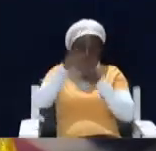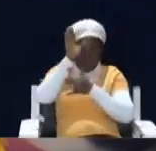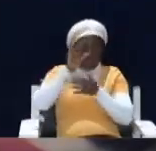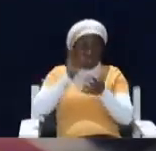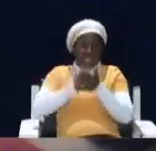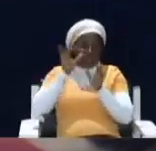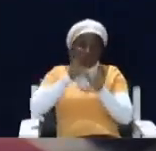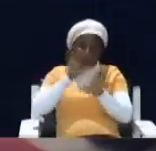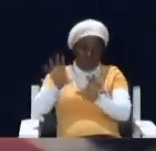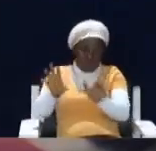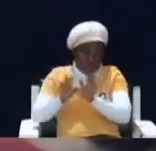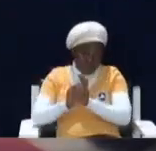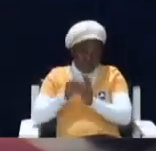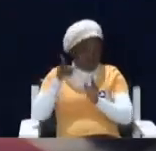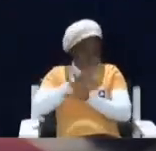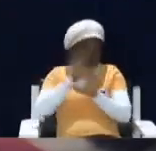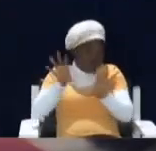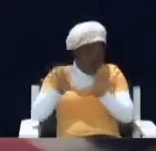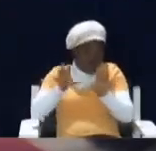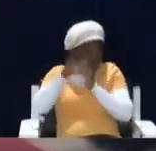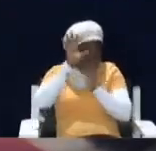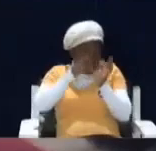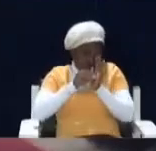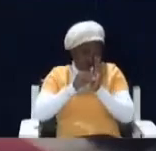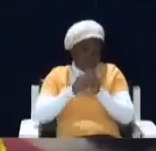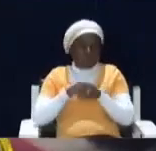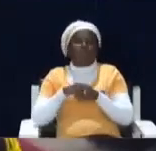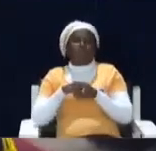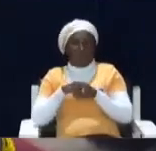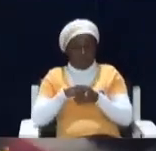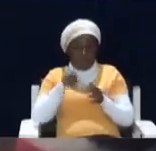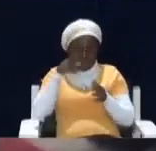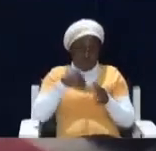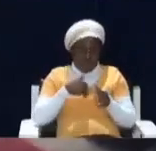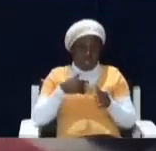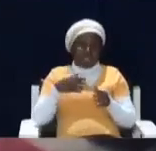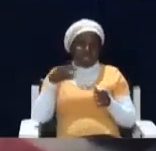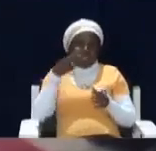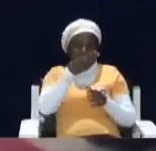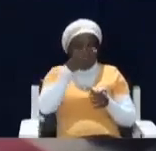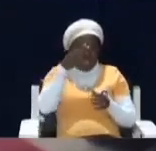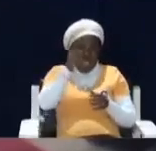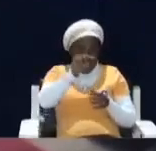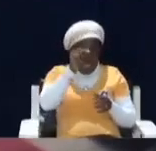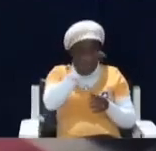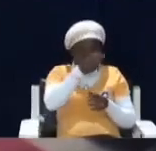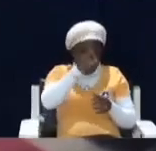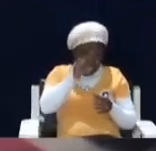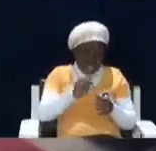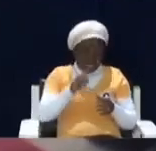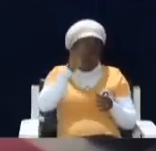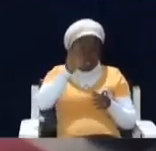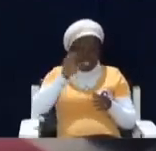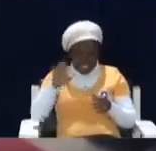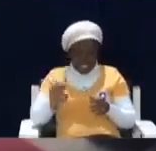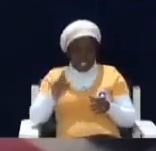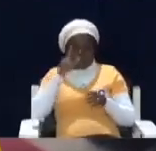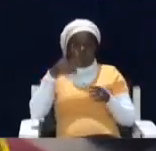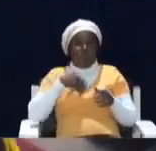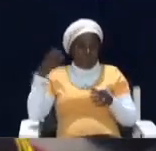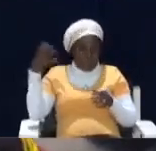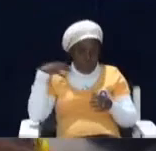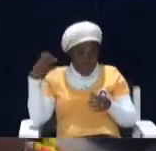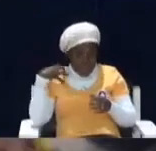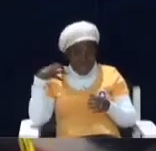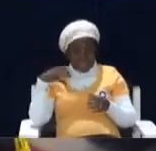own. You don't want to do God's own. You have your HND, you have your ND, you have your BSc, you have your